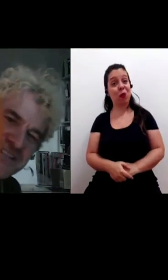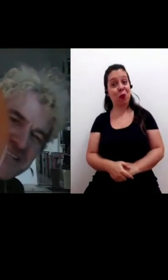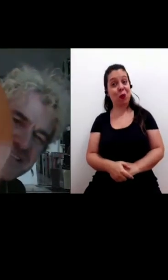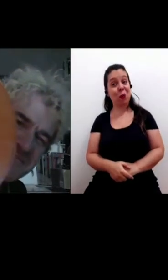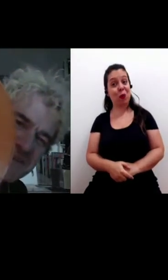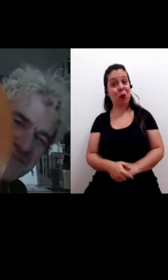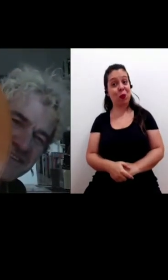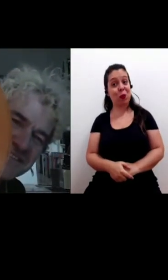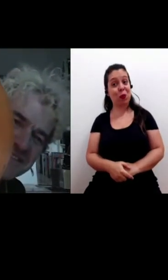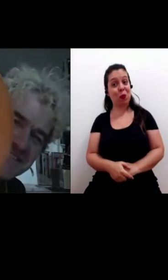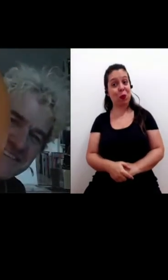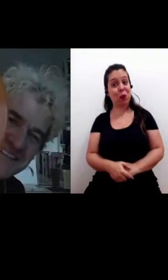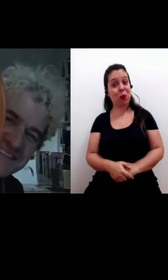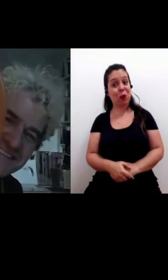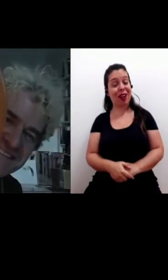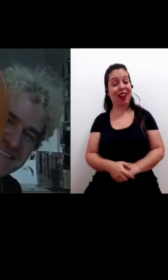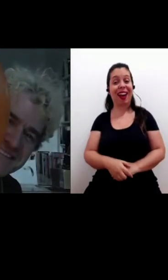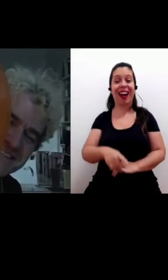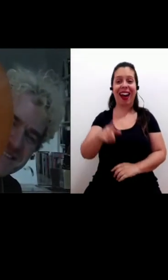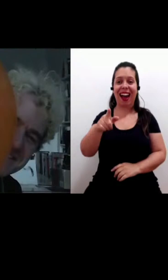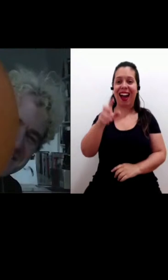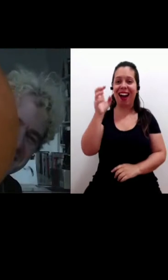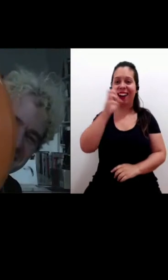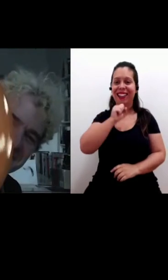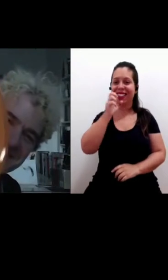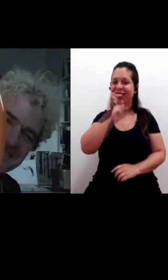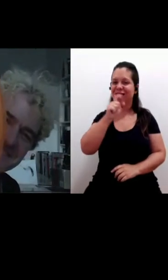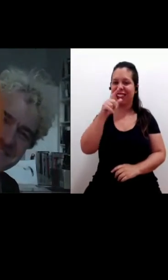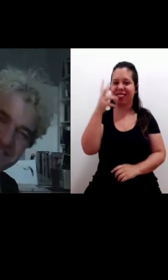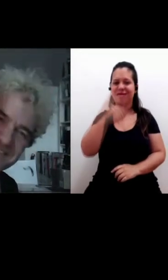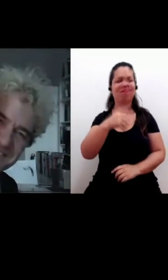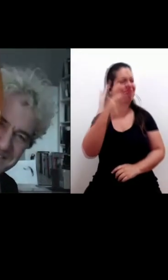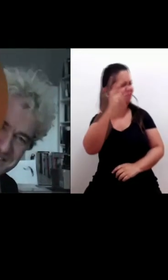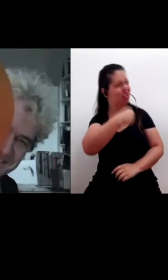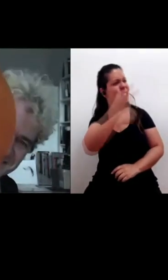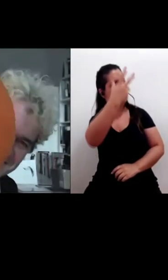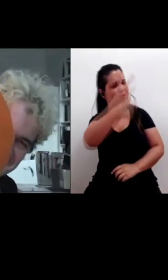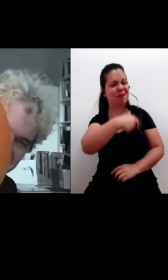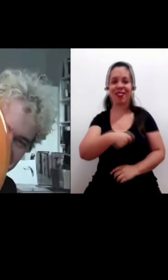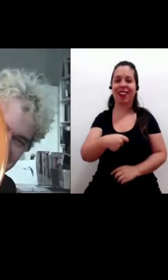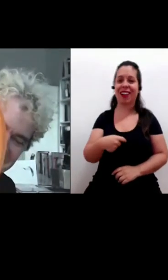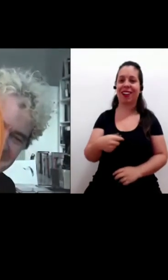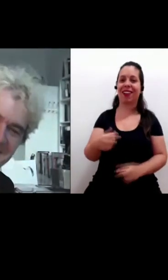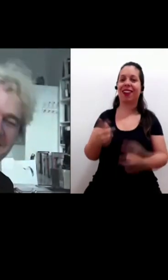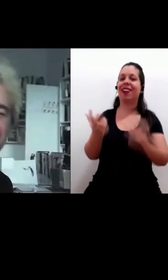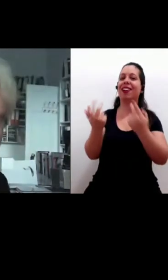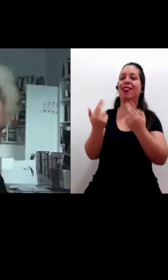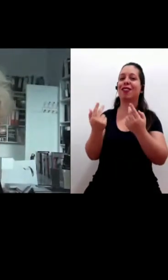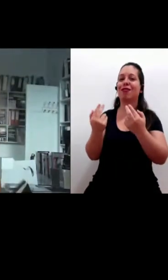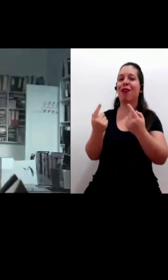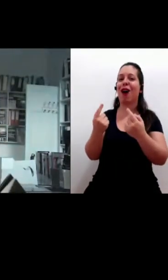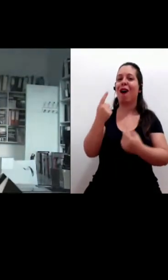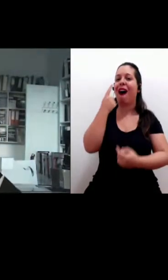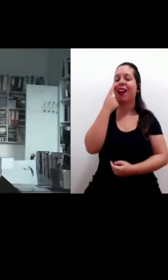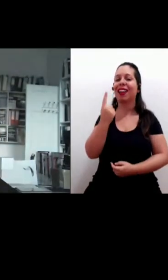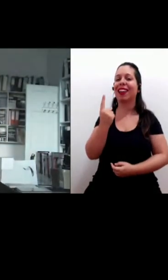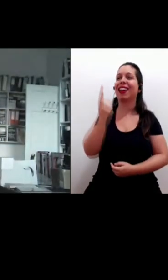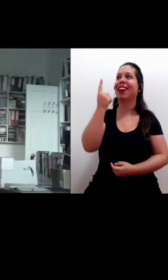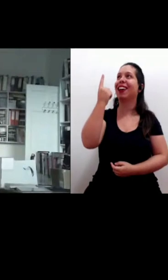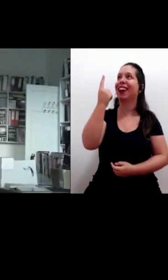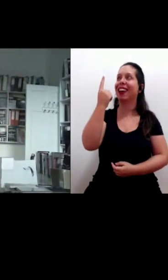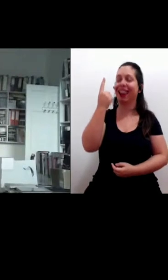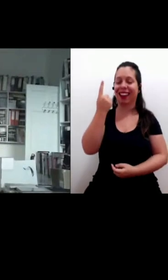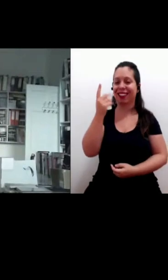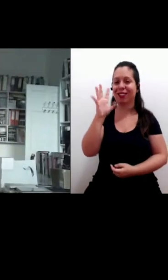It's orange. Mm. Beautiful. Beautiful. Just like the letters in our poster. Go together. Yeah. Orange.